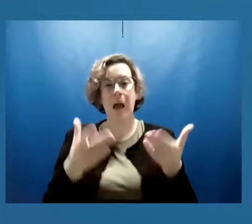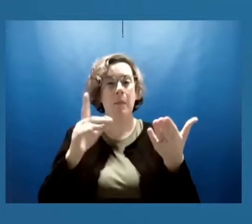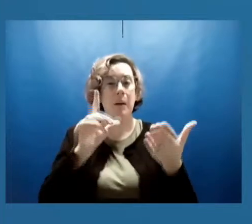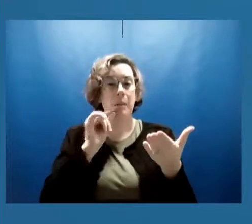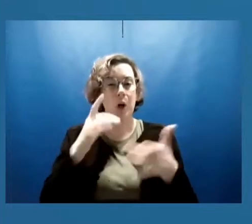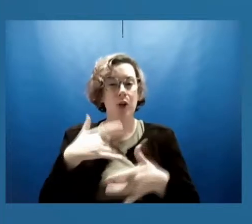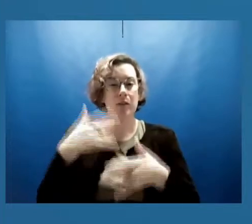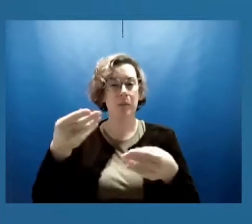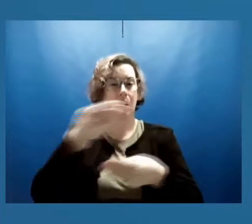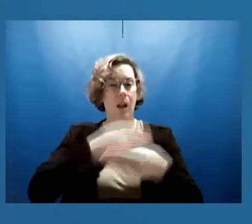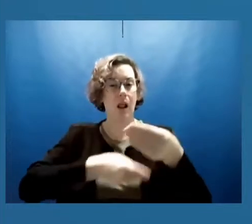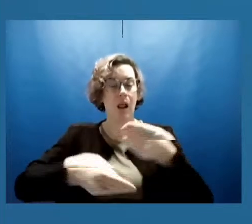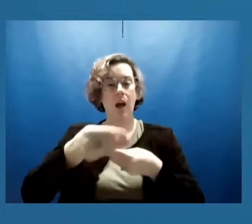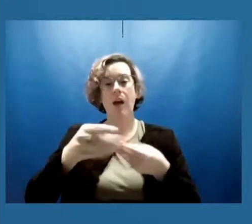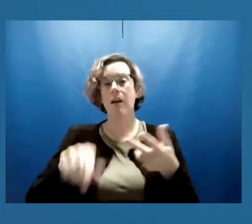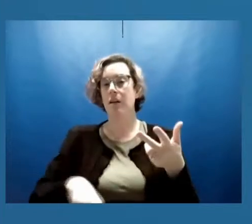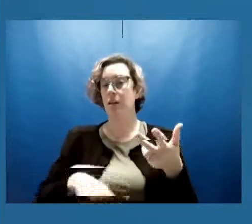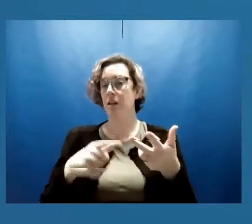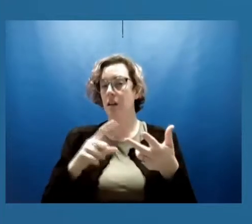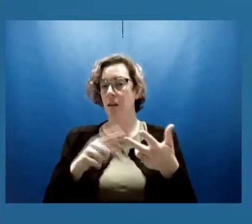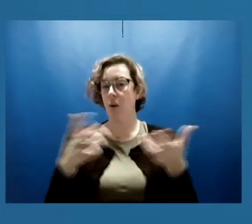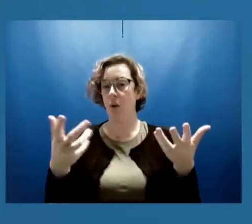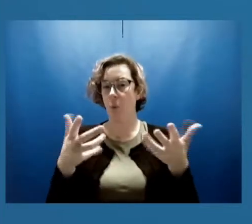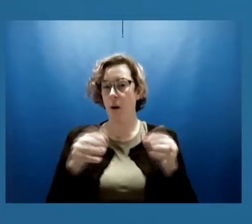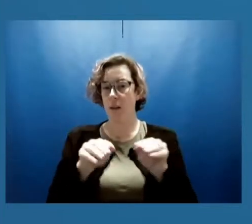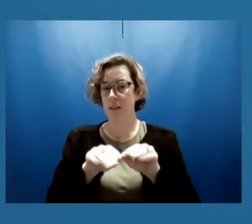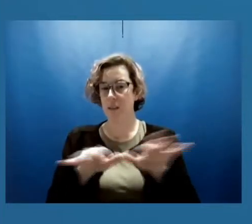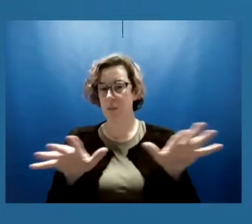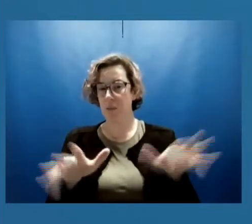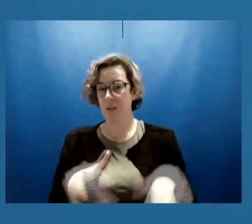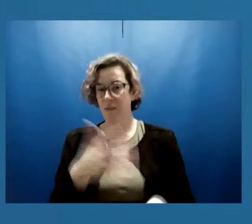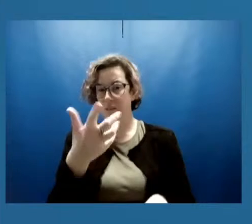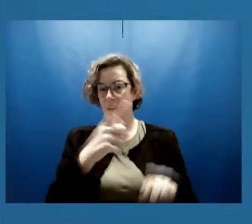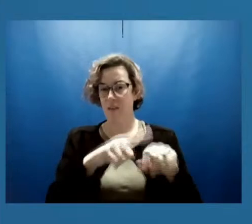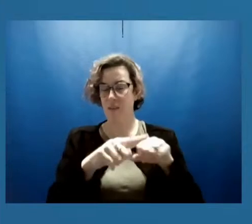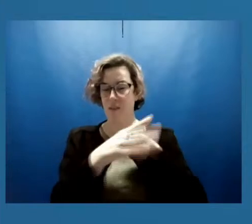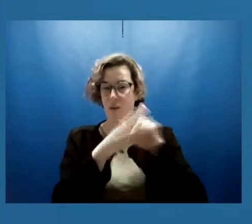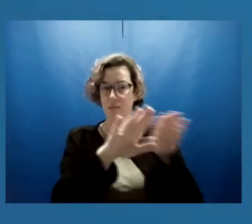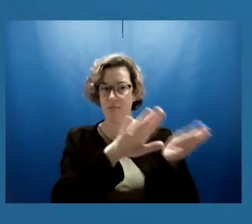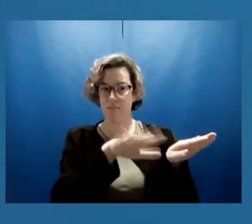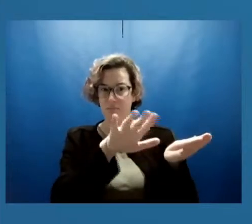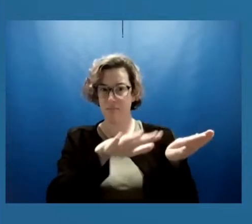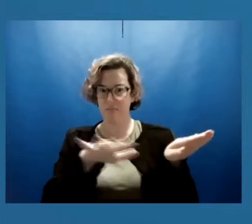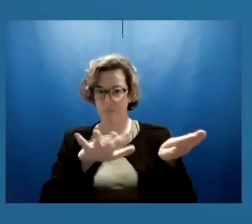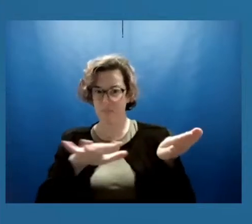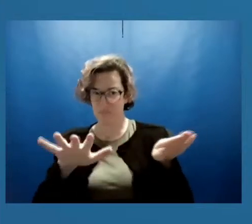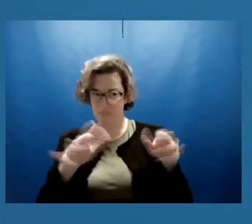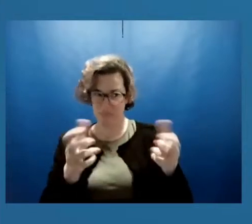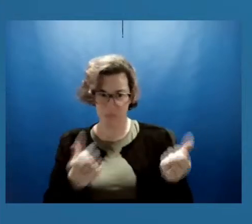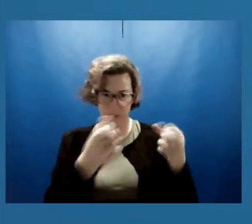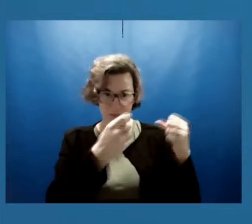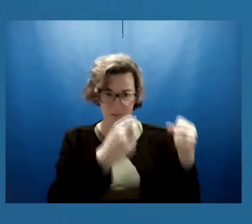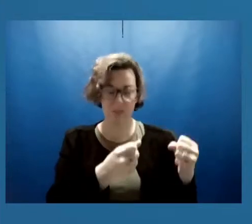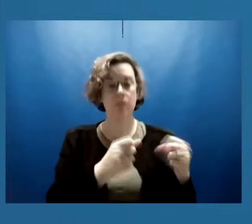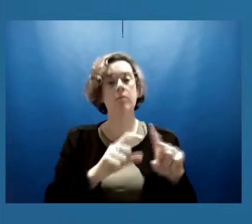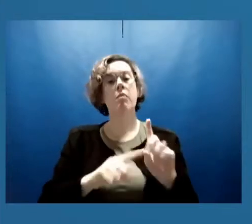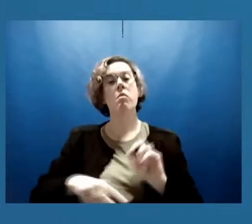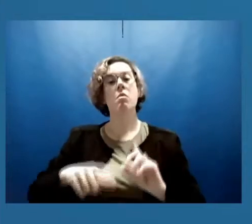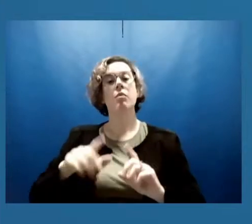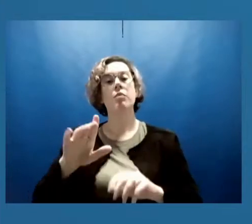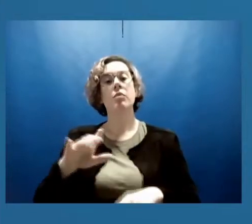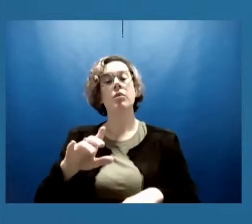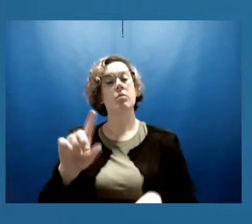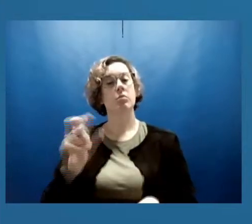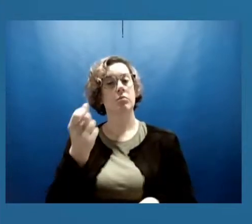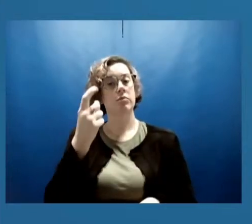what's the distribution between the 5 boroughs, Nassau, Suffolk, and Westchester? And then as a corollary to that, are there upstate markets that